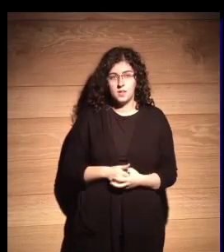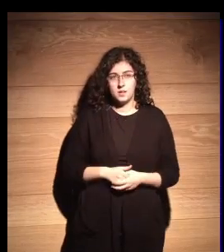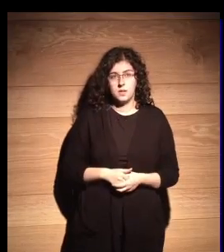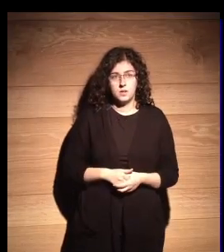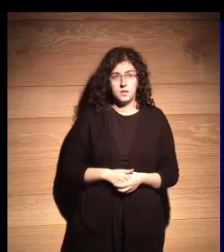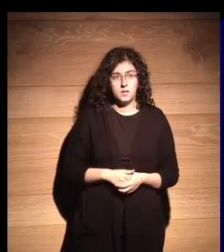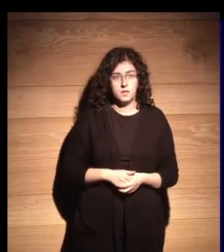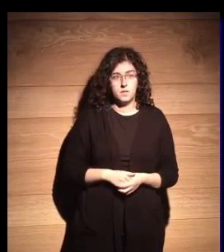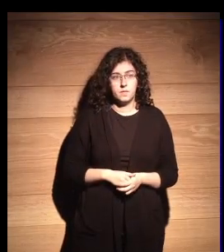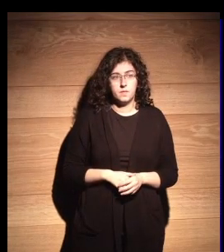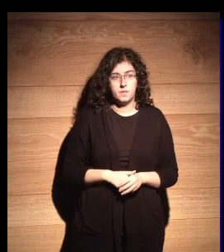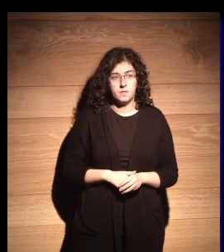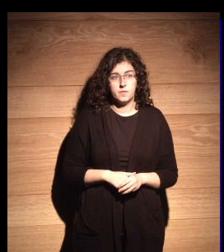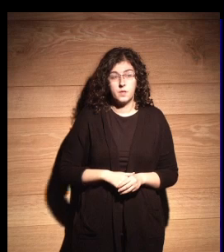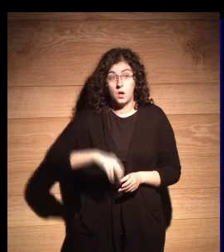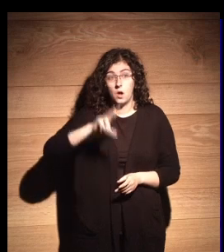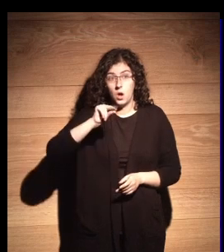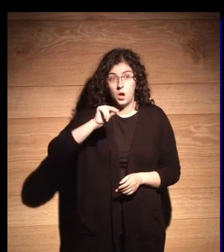Oh my God.